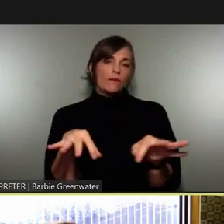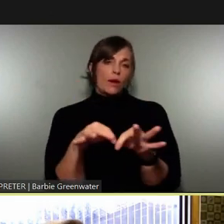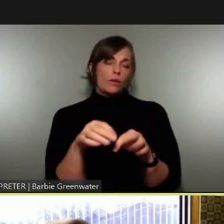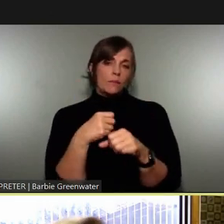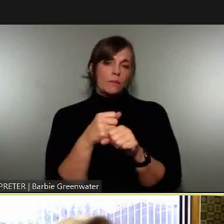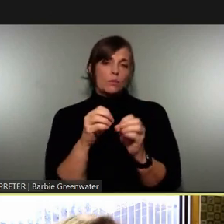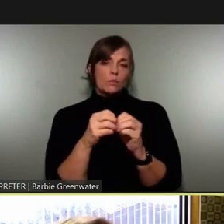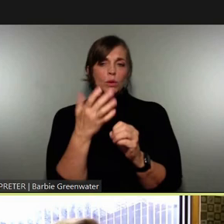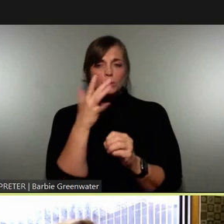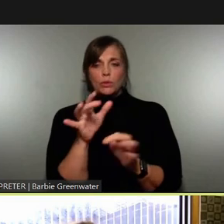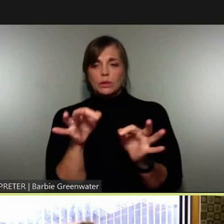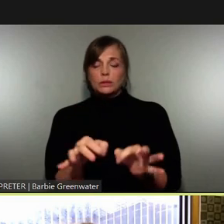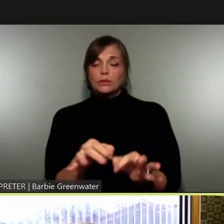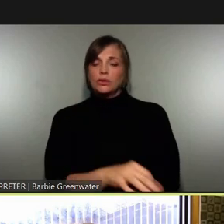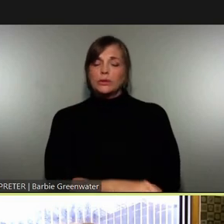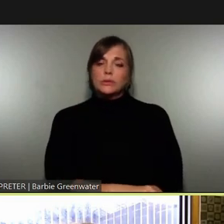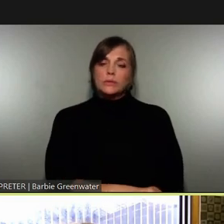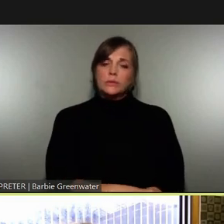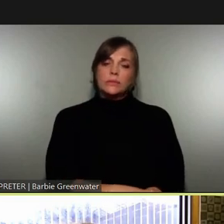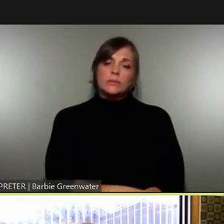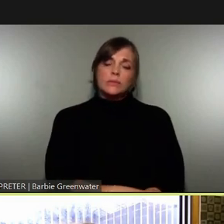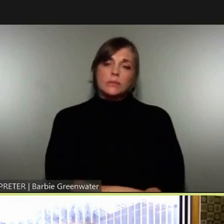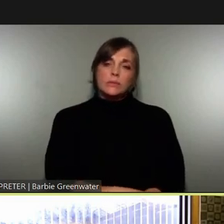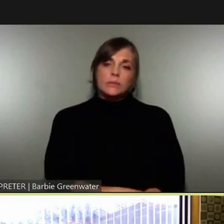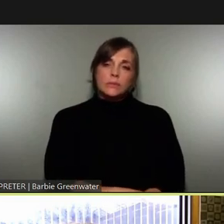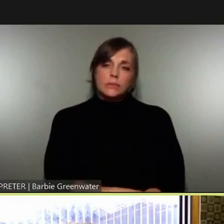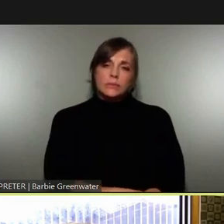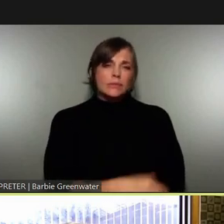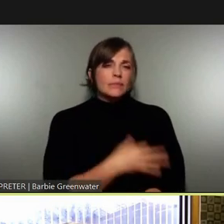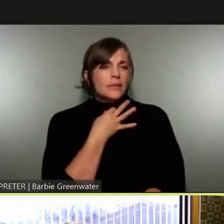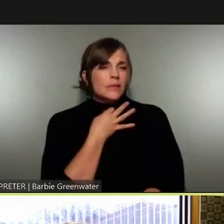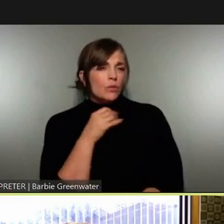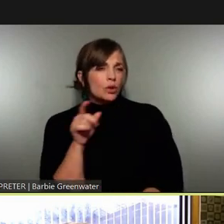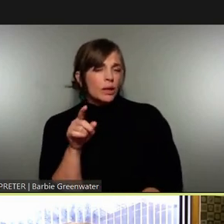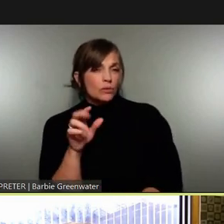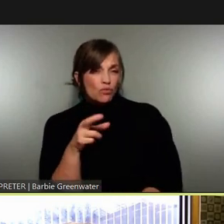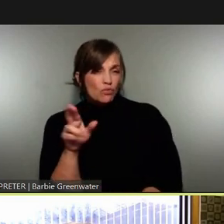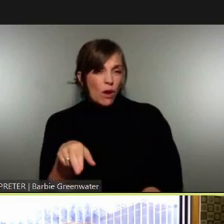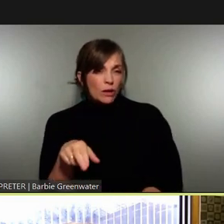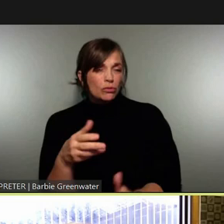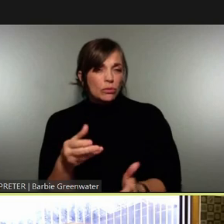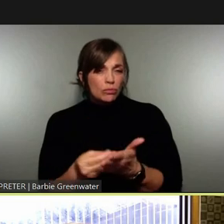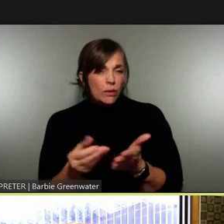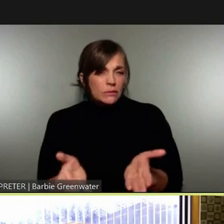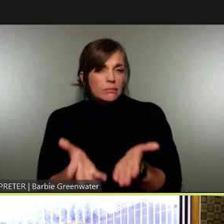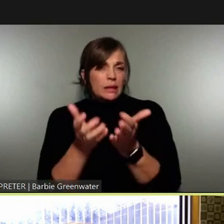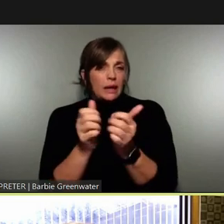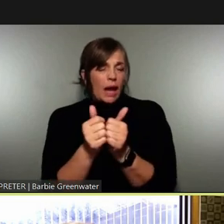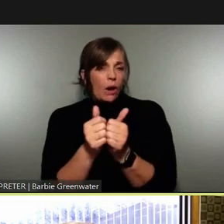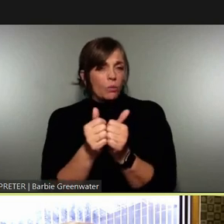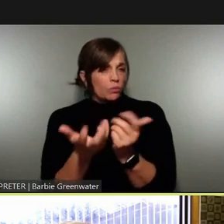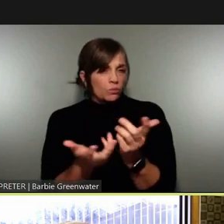Thank you. So someone was curious, how did Rochester raise money that allowed them to be able to cut fares and reduce the reliance